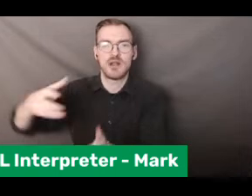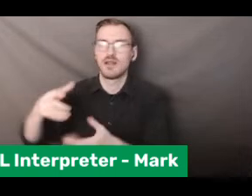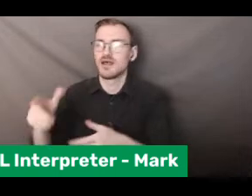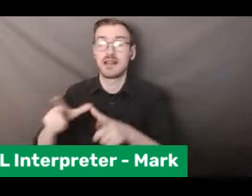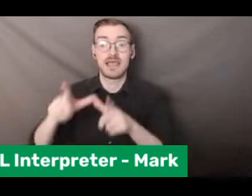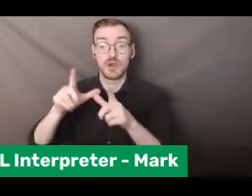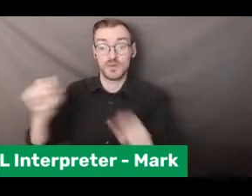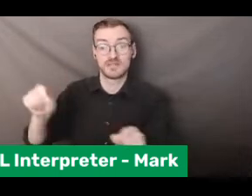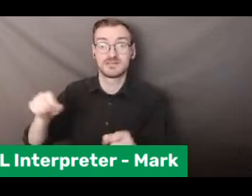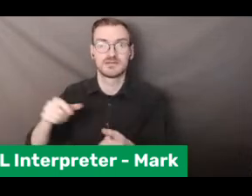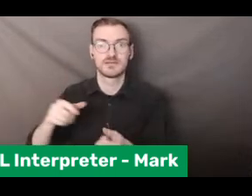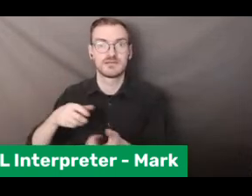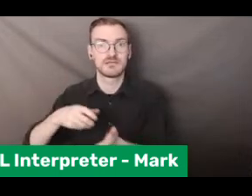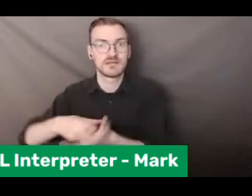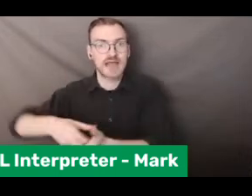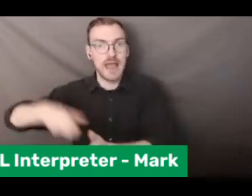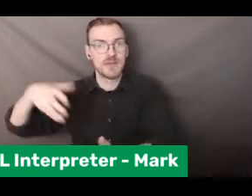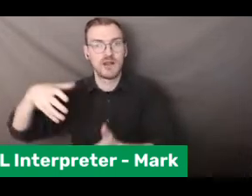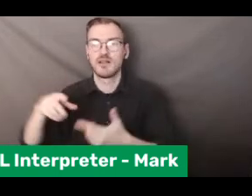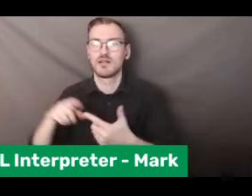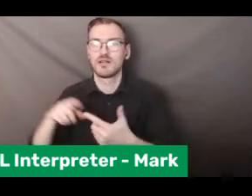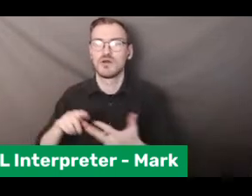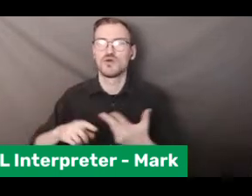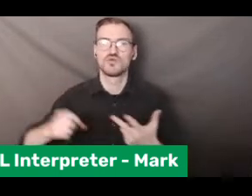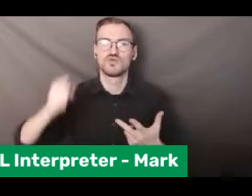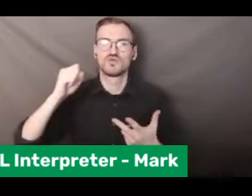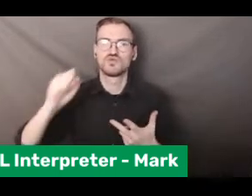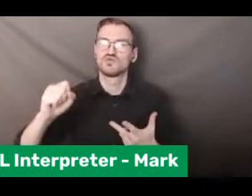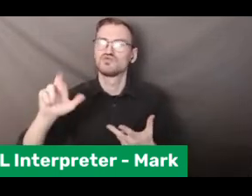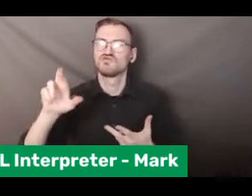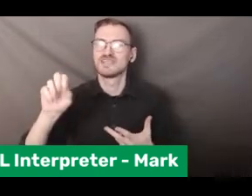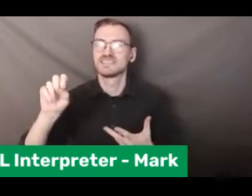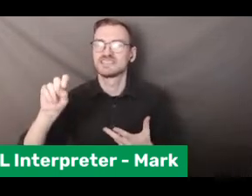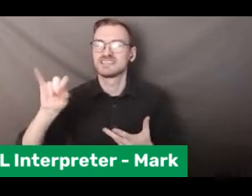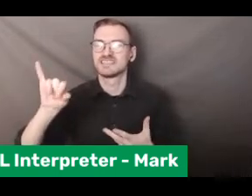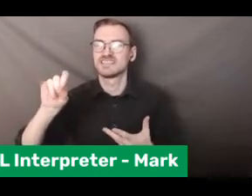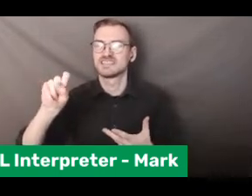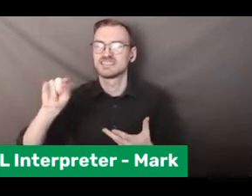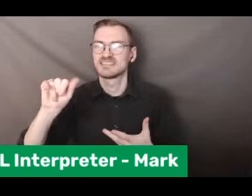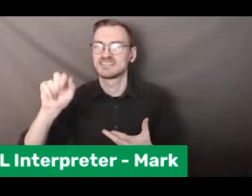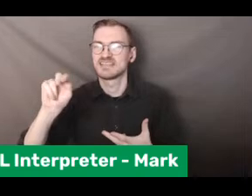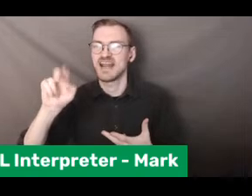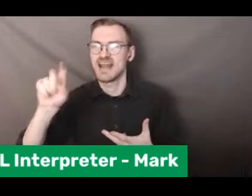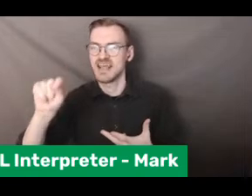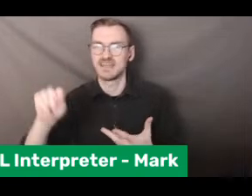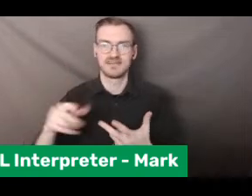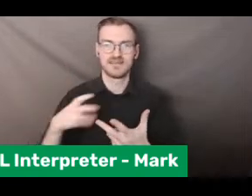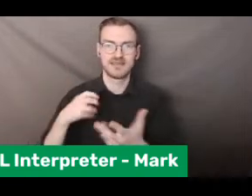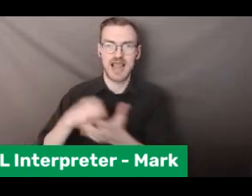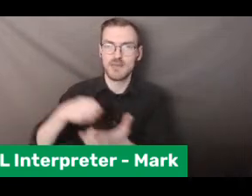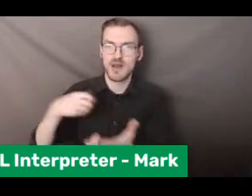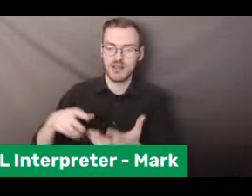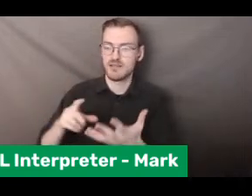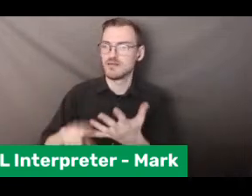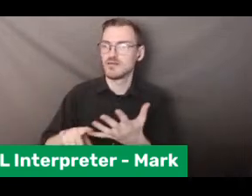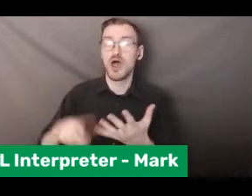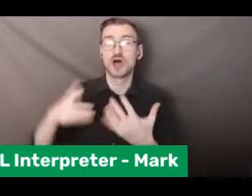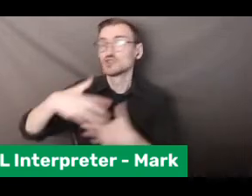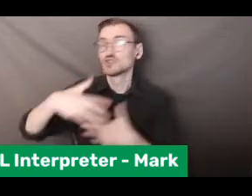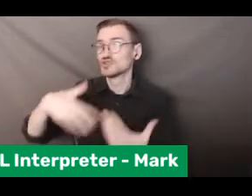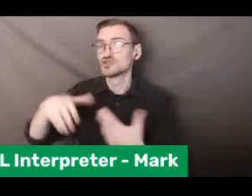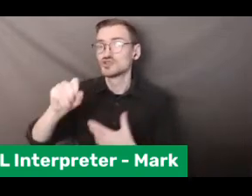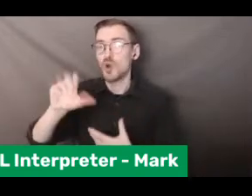capital, resistant capital, social capital. I think I might have said that. And there are several